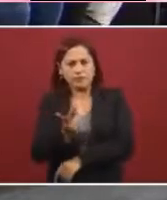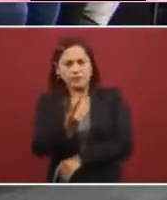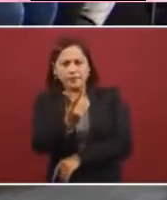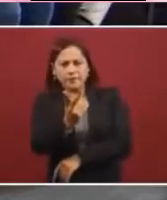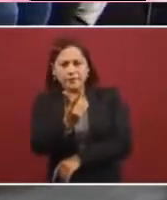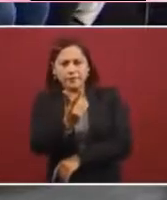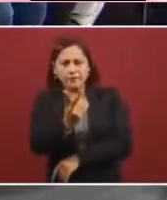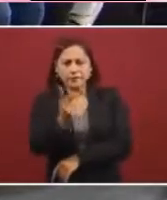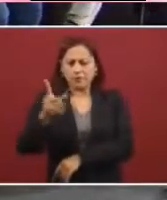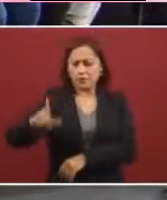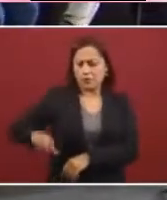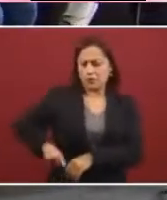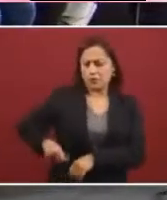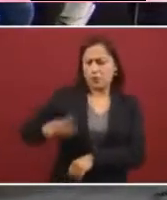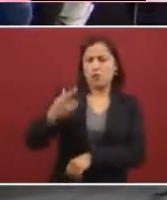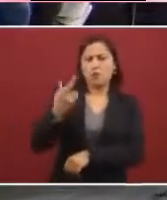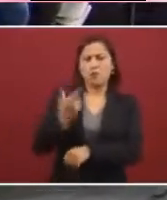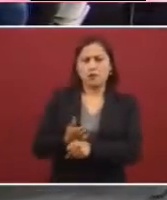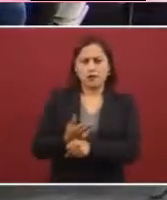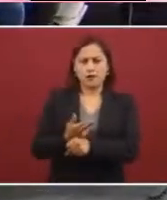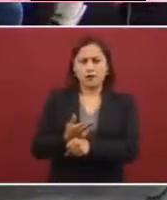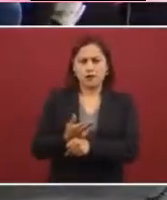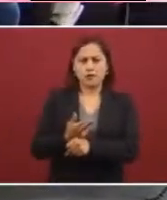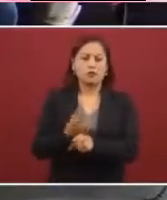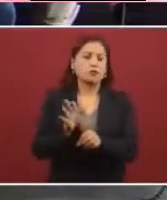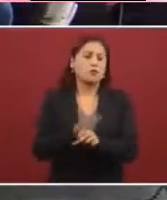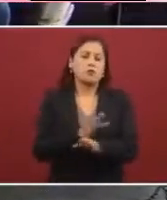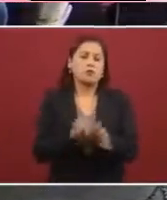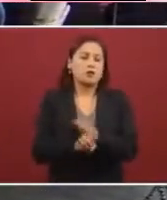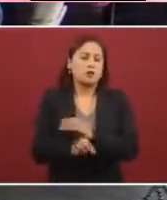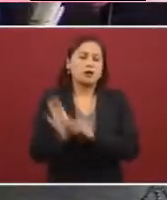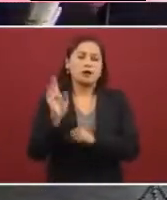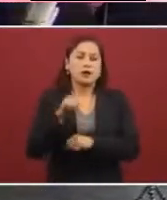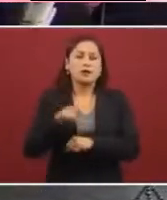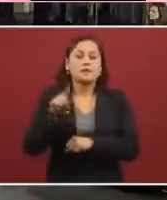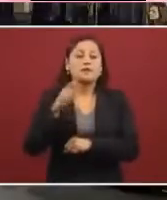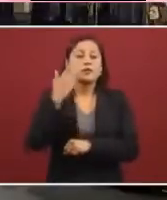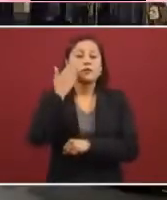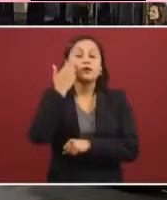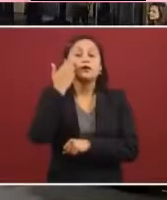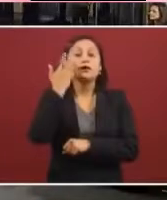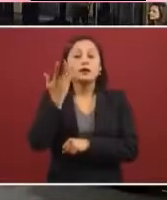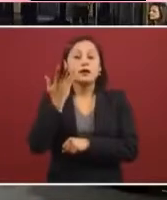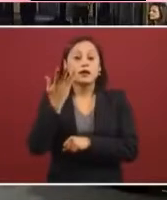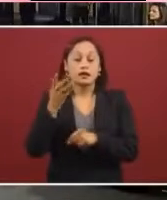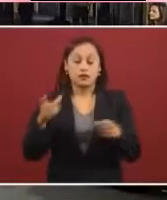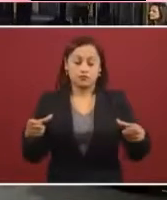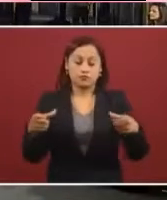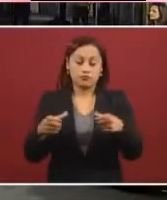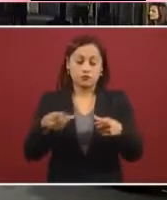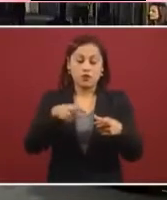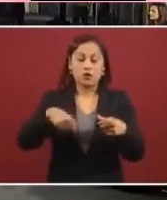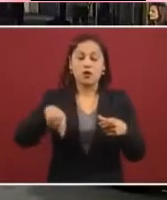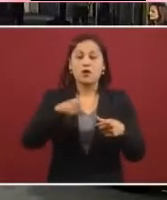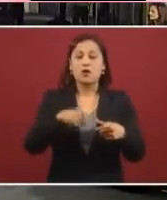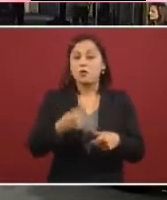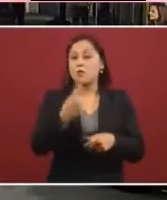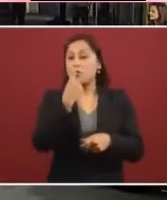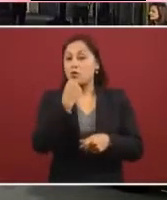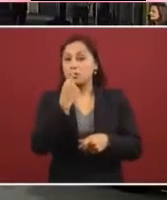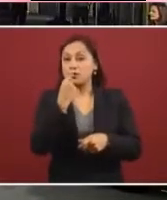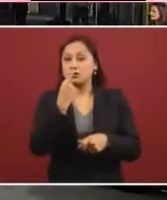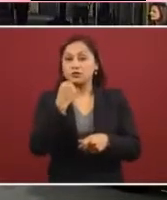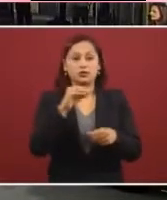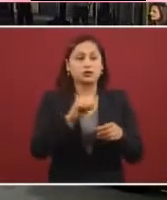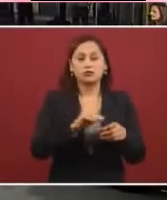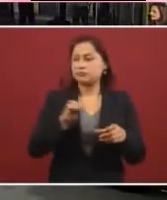there has been an interesting thing. What about the ones that don't pass the test to keep cool? And